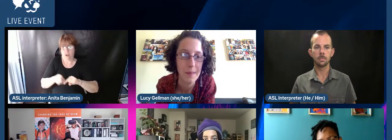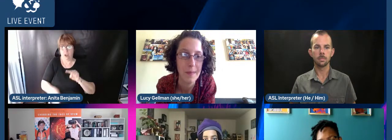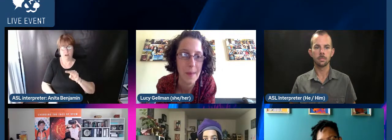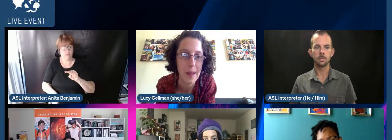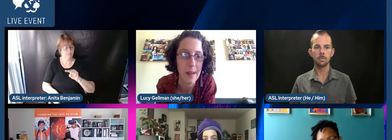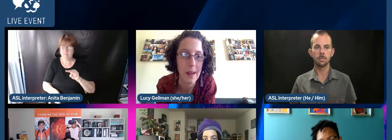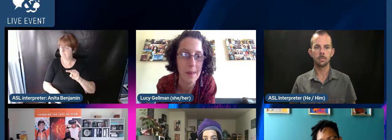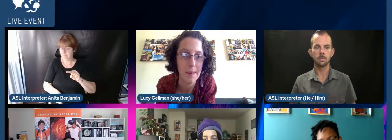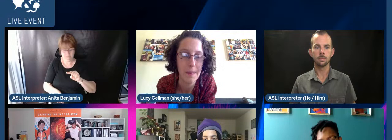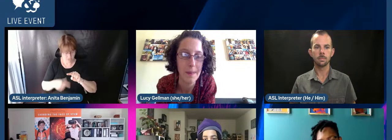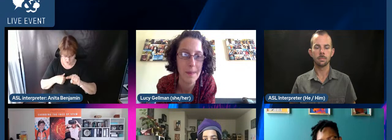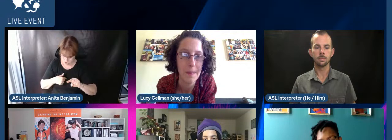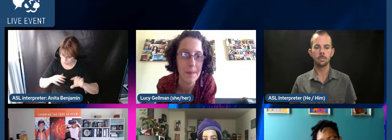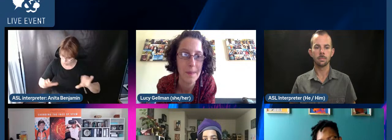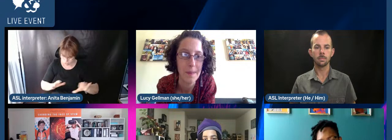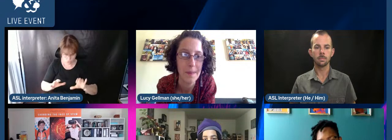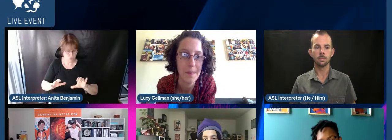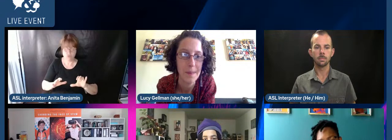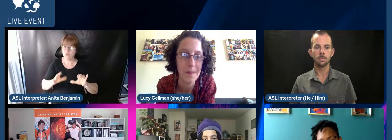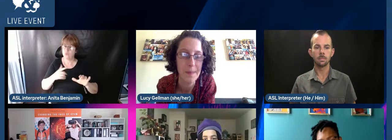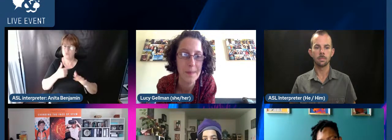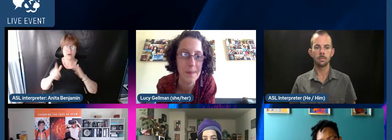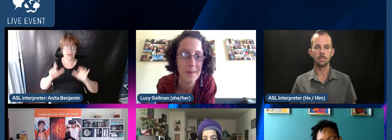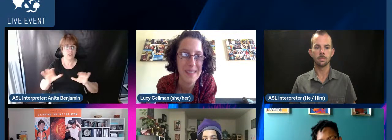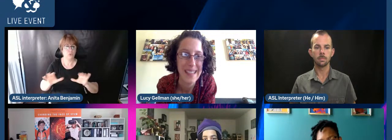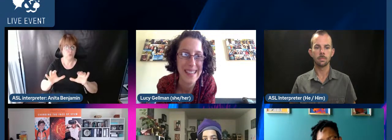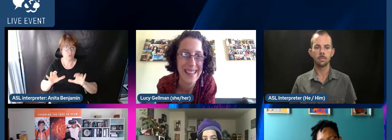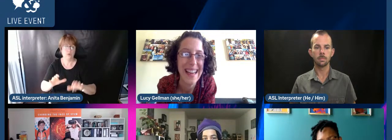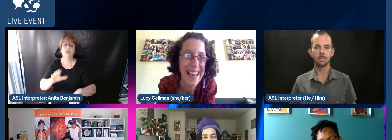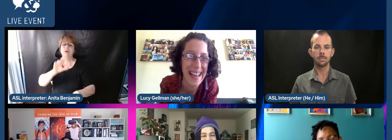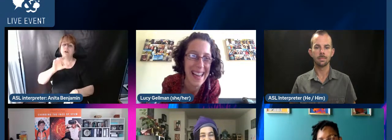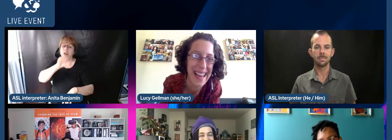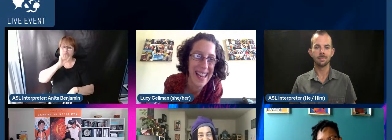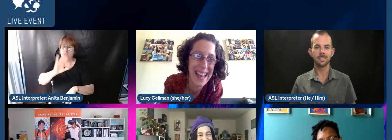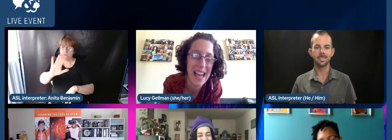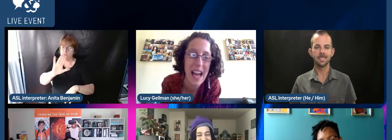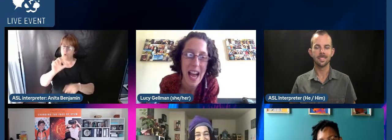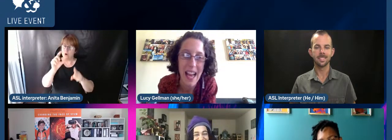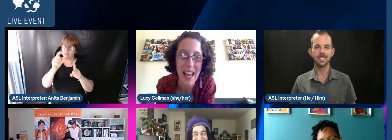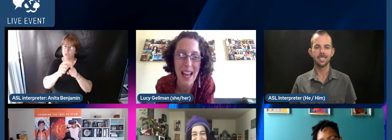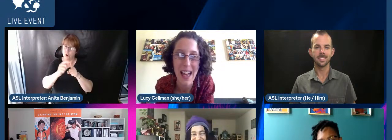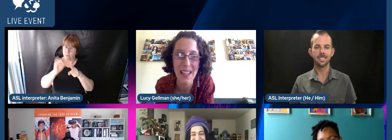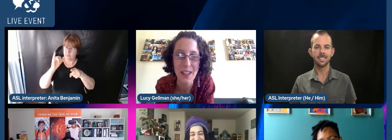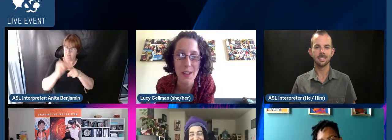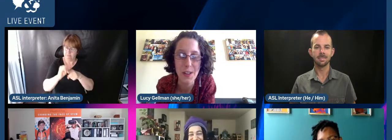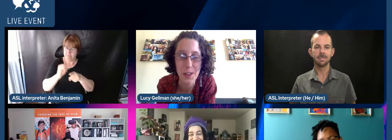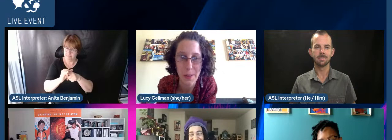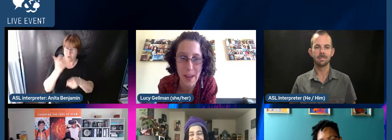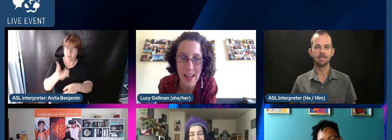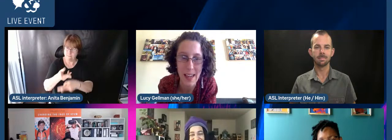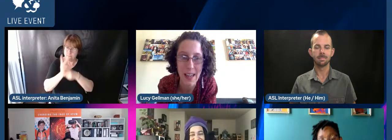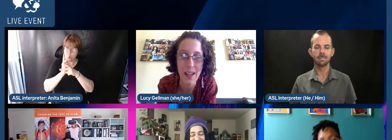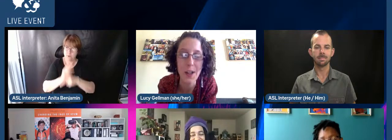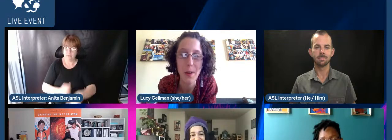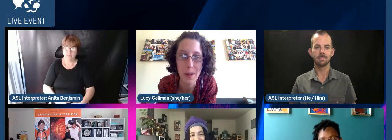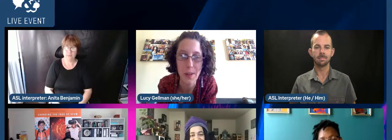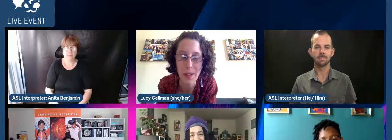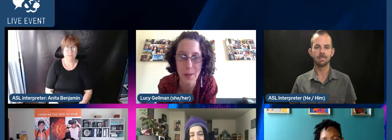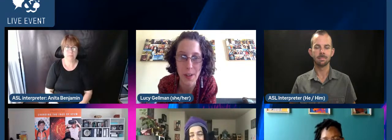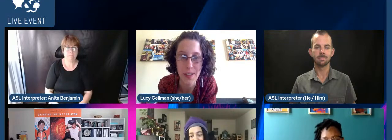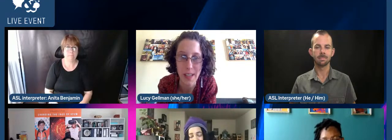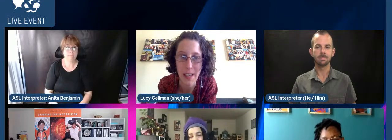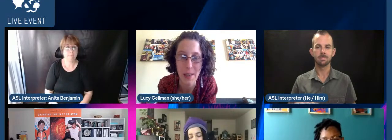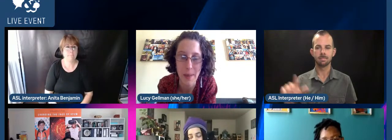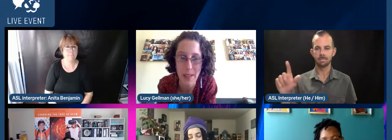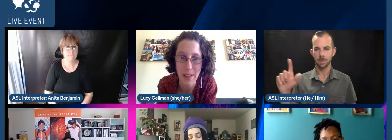I'm doing. But I love that term. I might have to borrow it. So, and Cyree, you know,